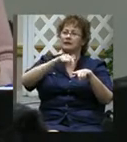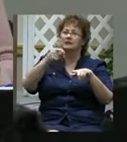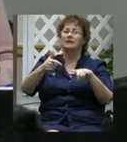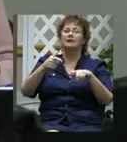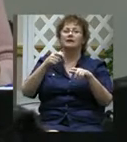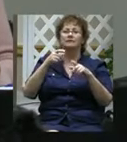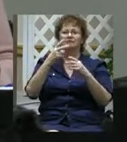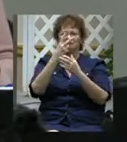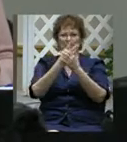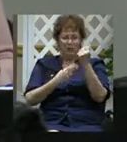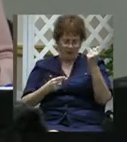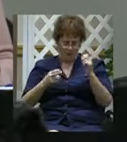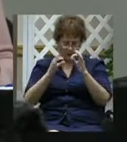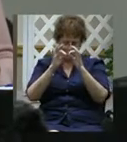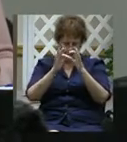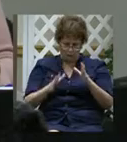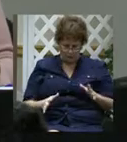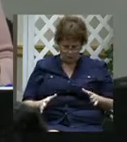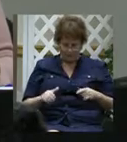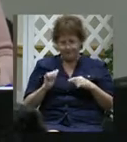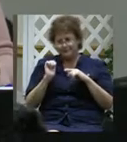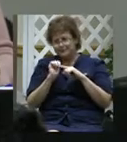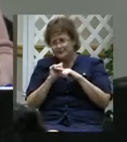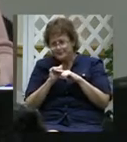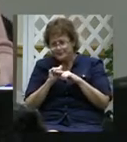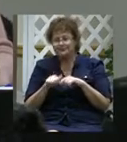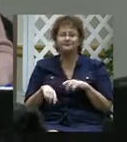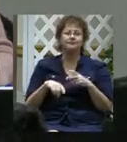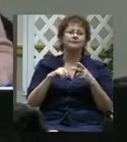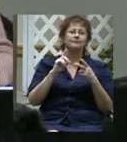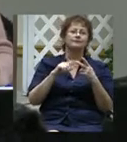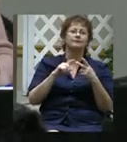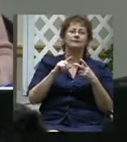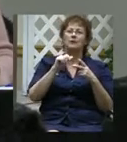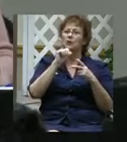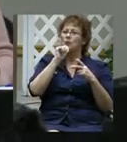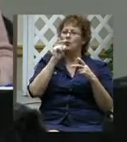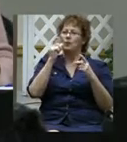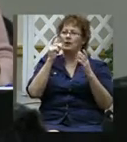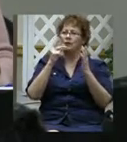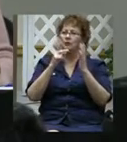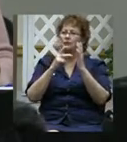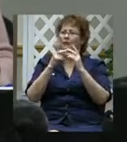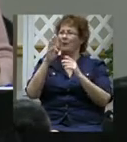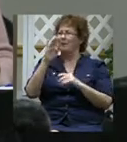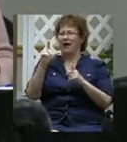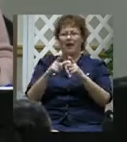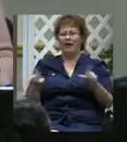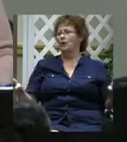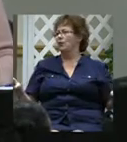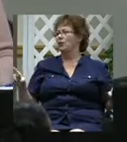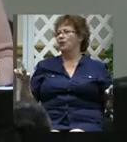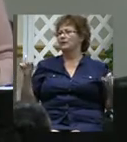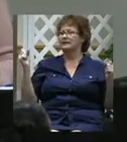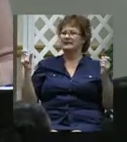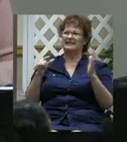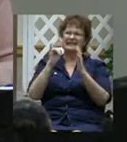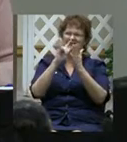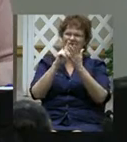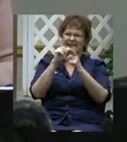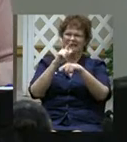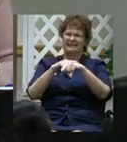consecutive interpreting exercises. We don't do simultaneous for bilingual staff, but we are using the same